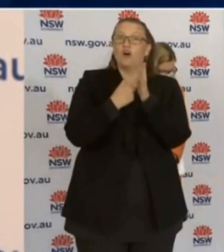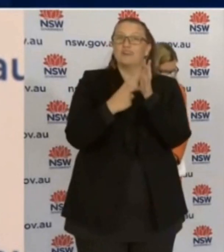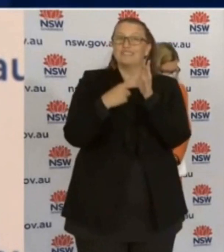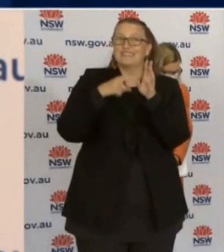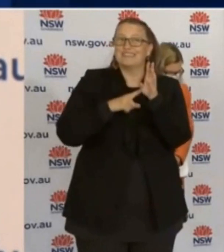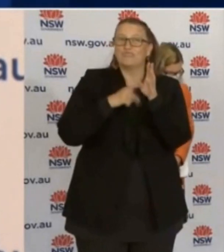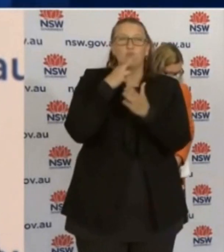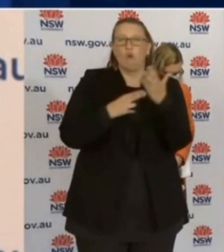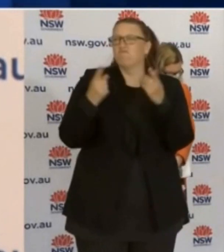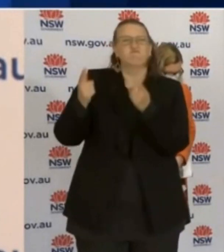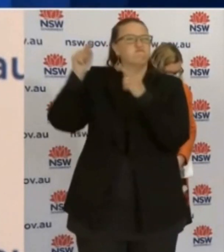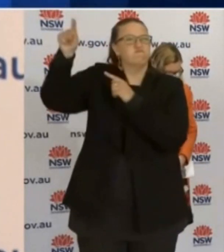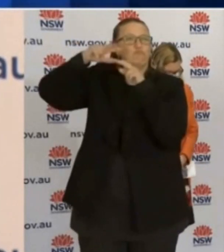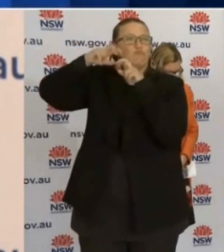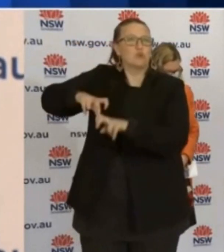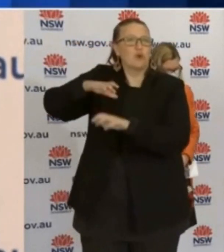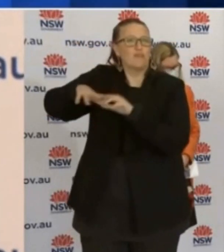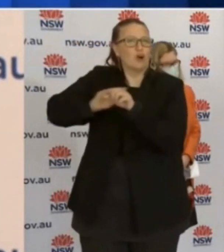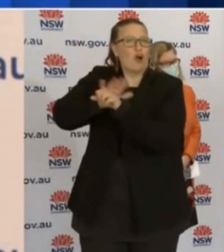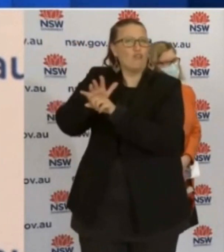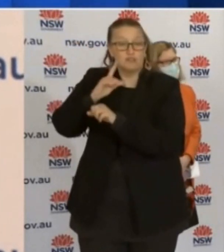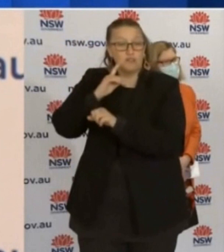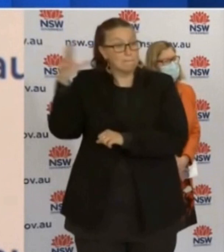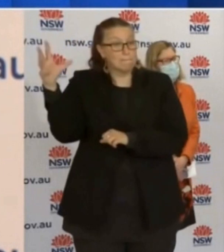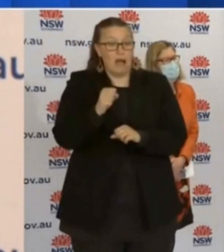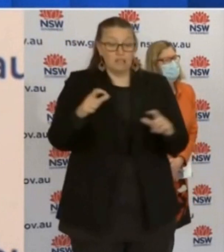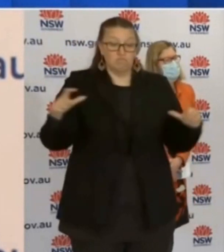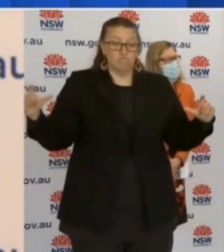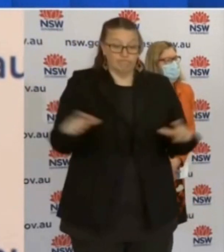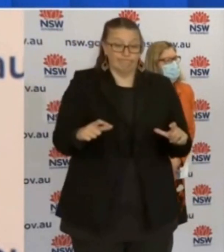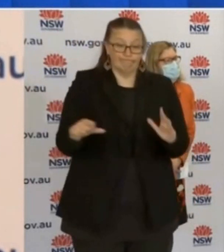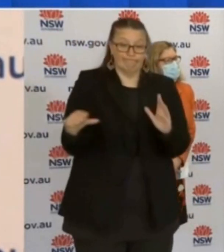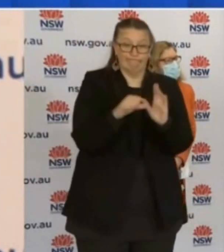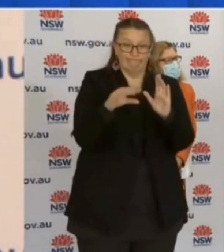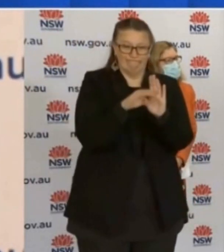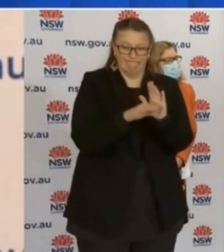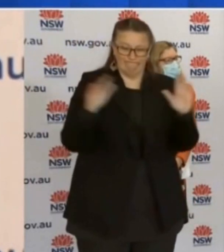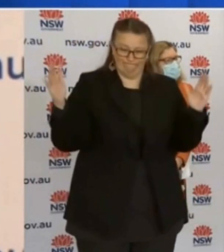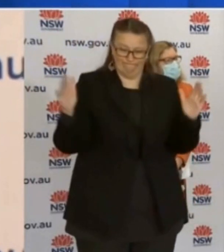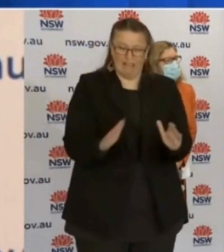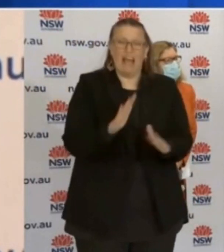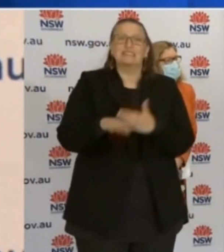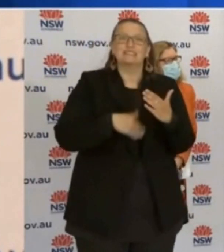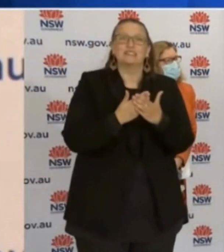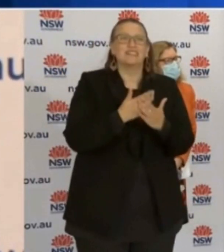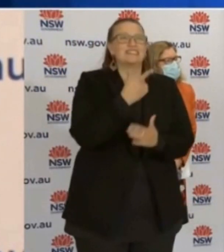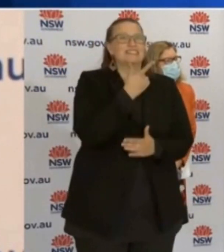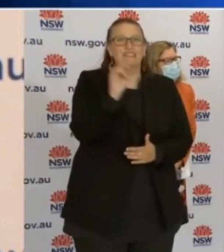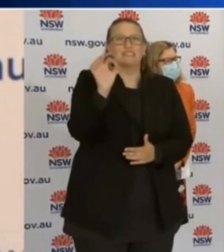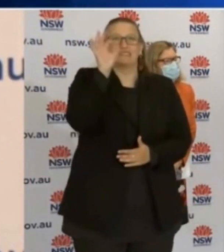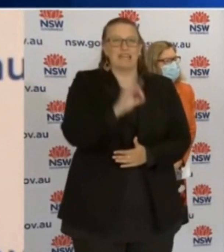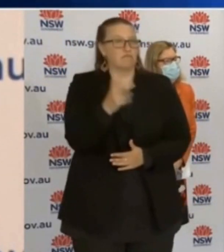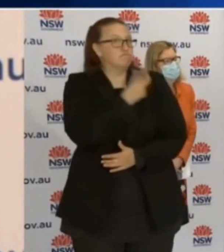strong suppression strategies in place until you get to 70% double doses, and that is certainly our